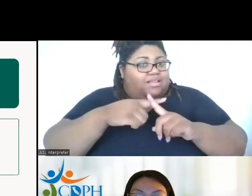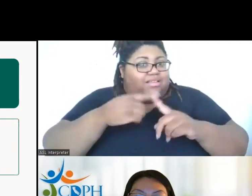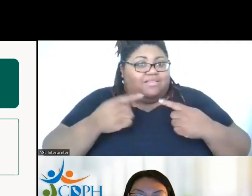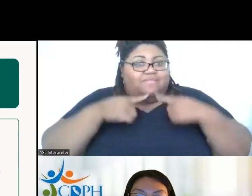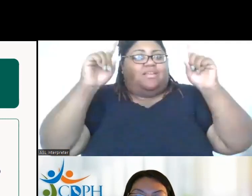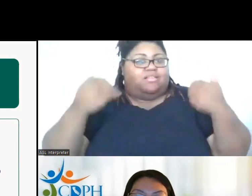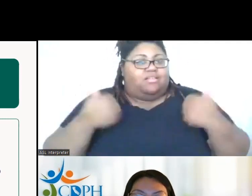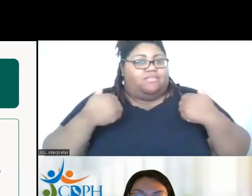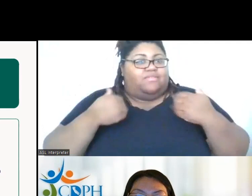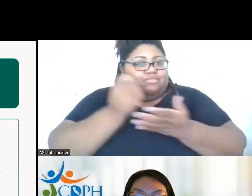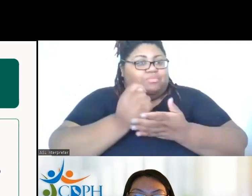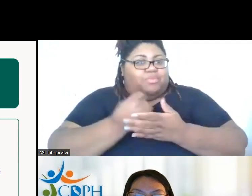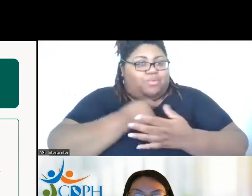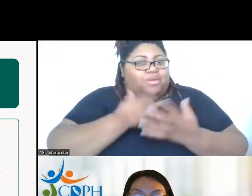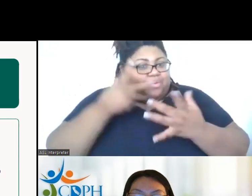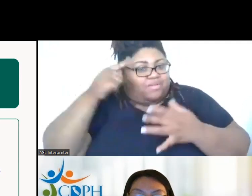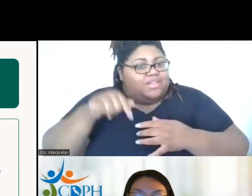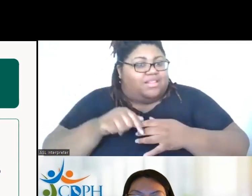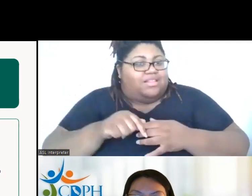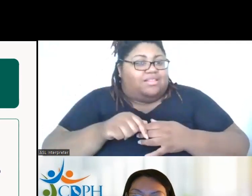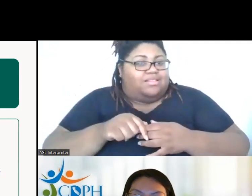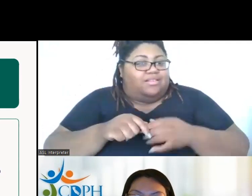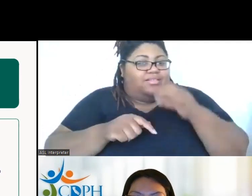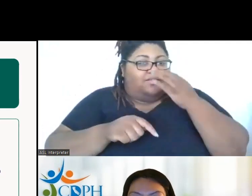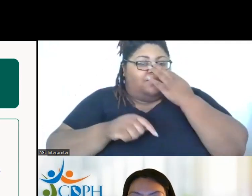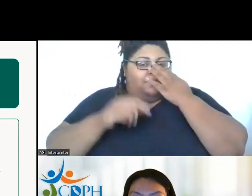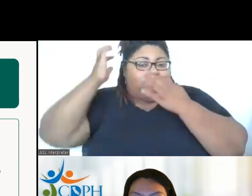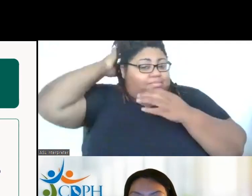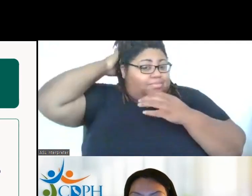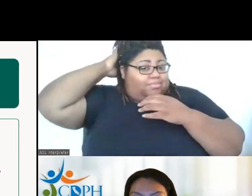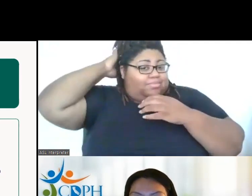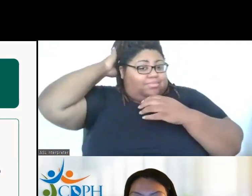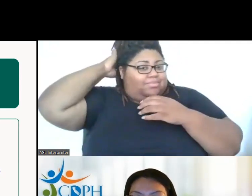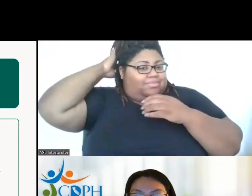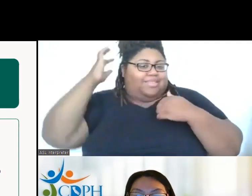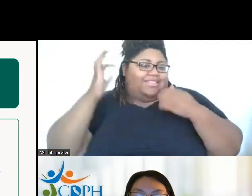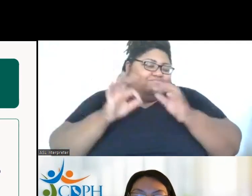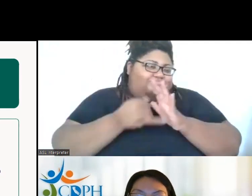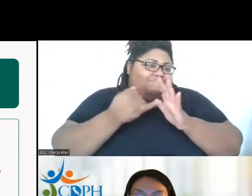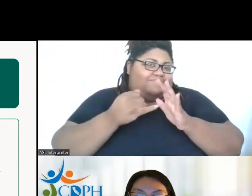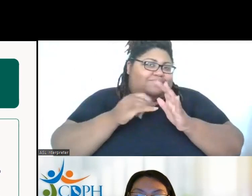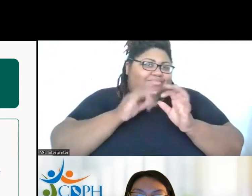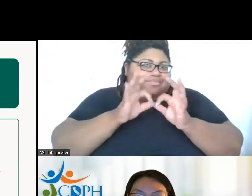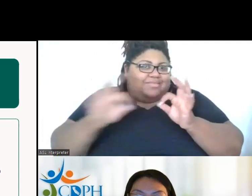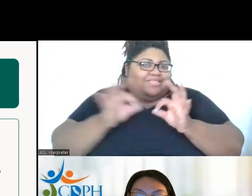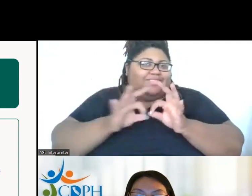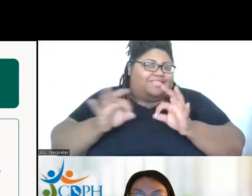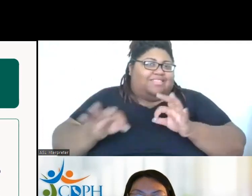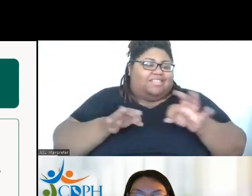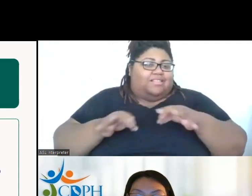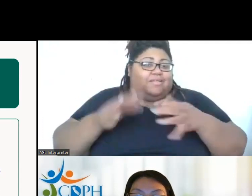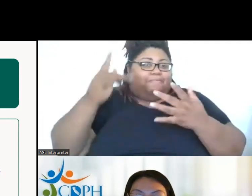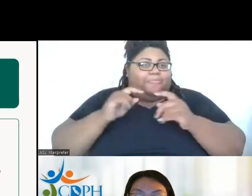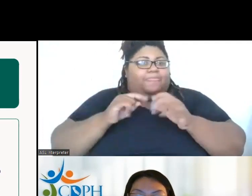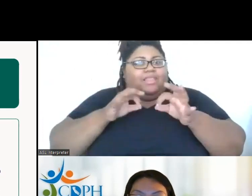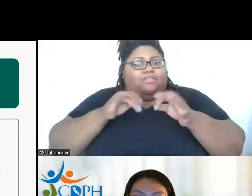It's the moment we were waiting for. And again, I just put it in writing just to drive home the point. It's really the first time in this 3-year